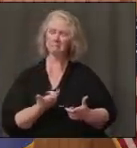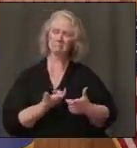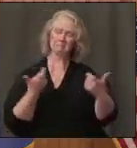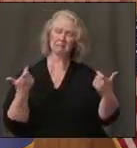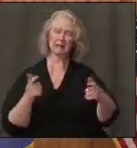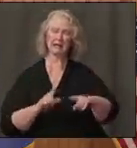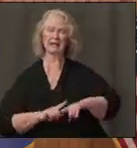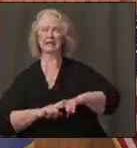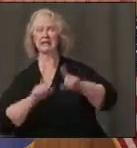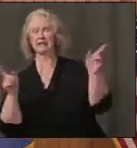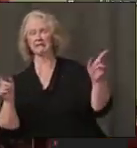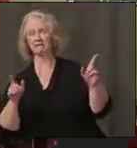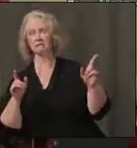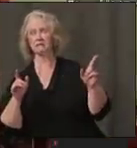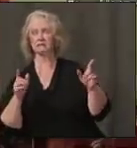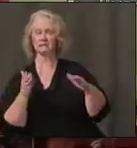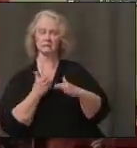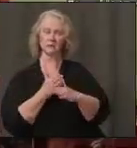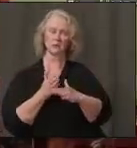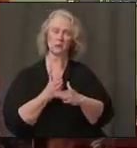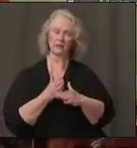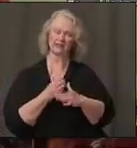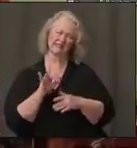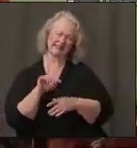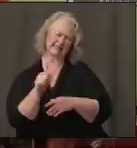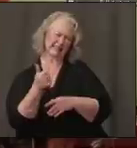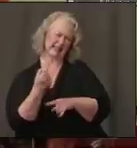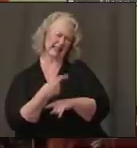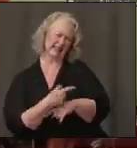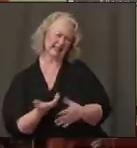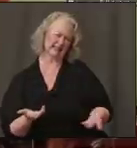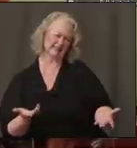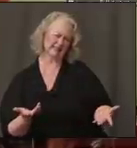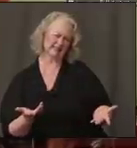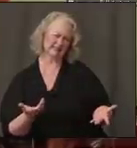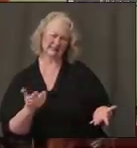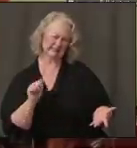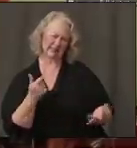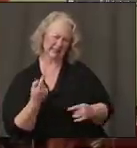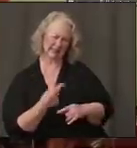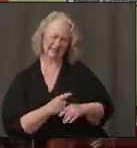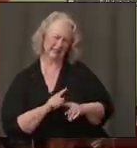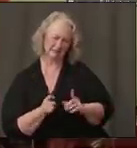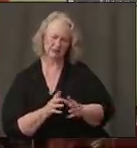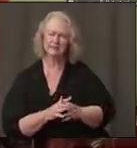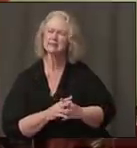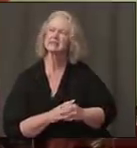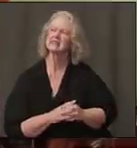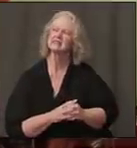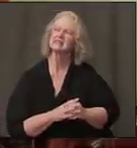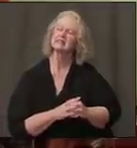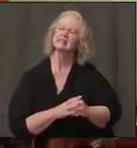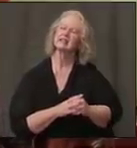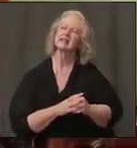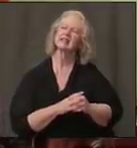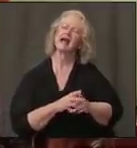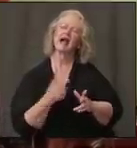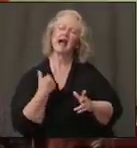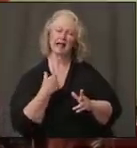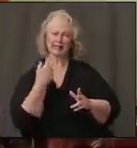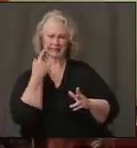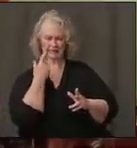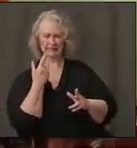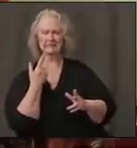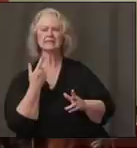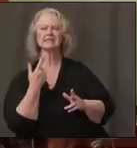pass that is different over 10 days, right? But what you are going to do is be able